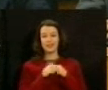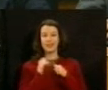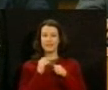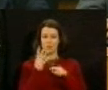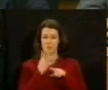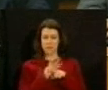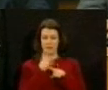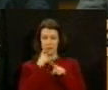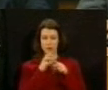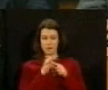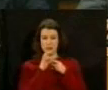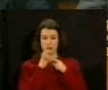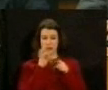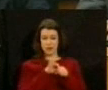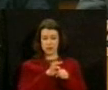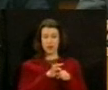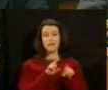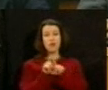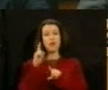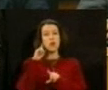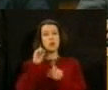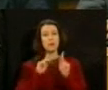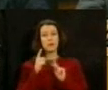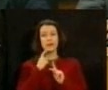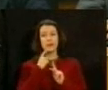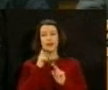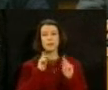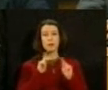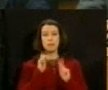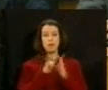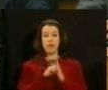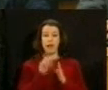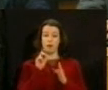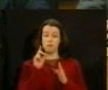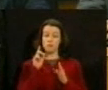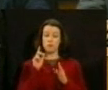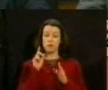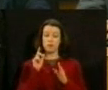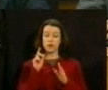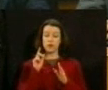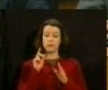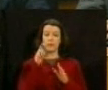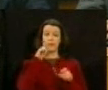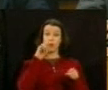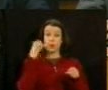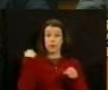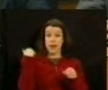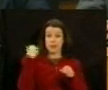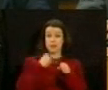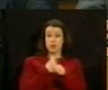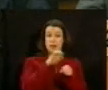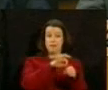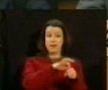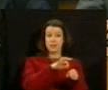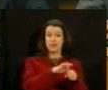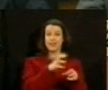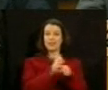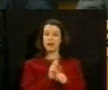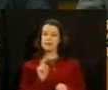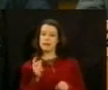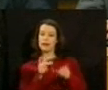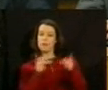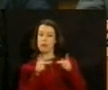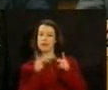I've also had input the people that came in second in the election that we've had be appointed to the